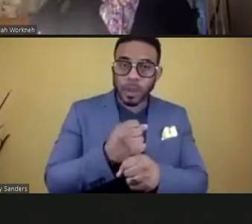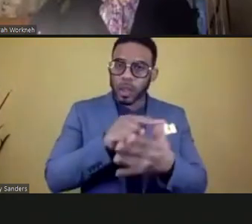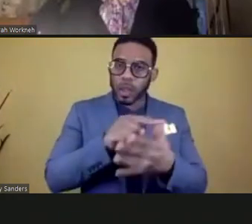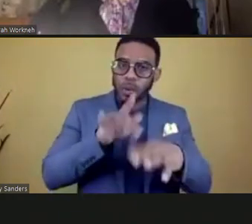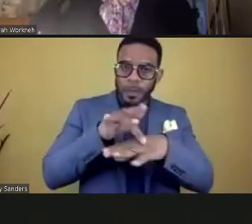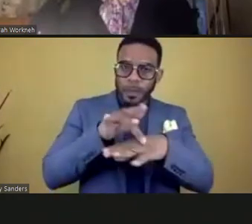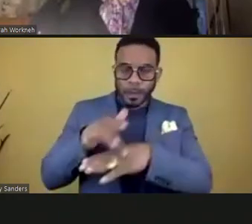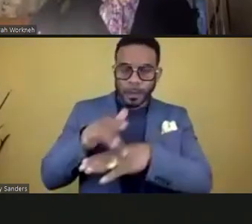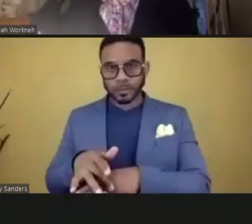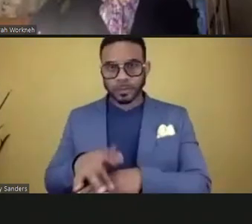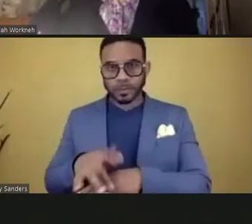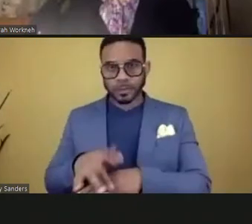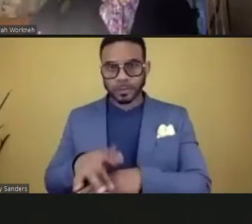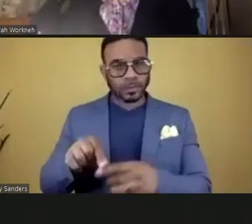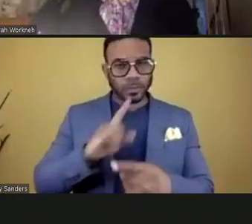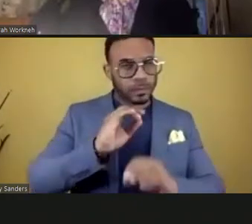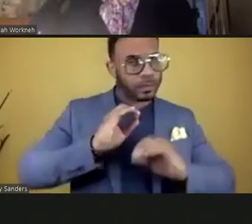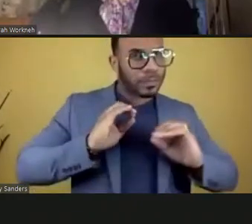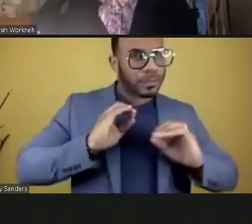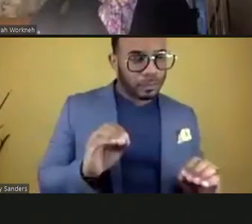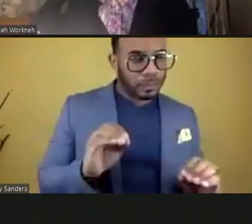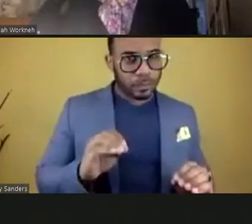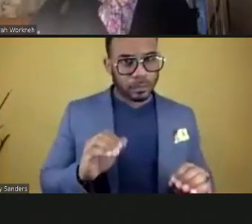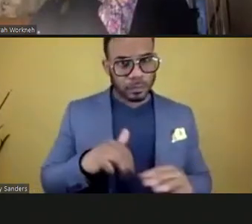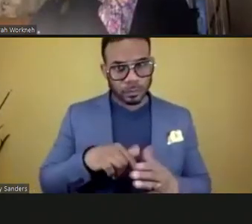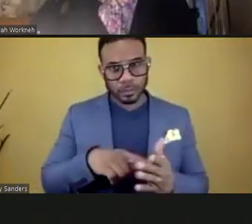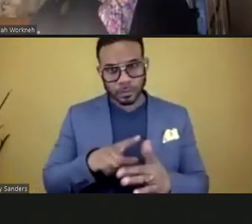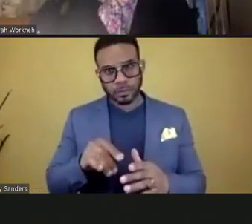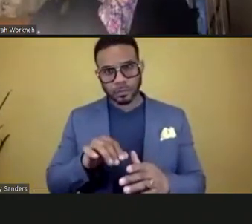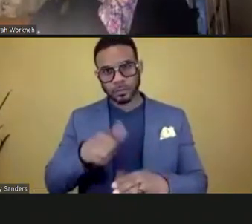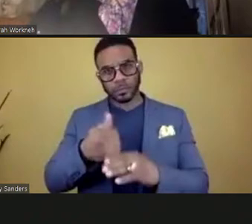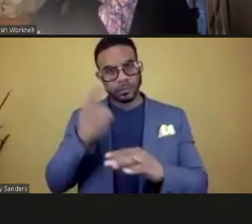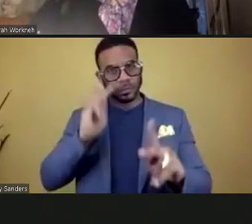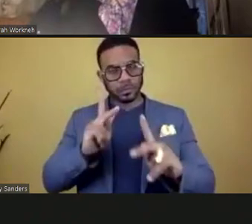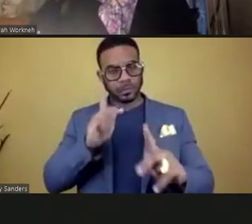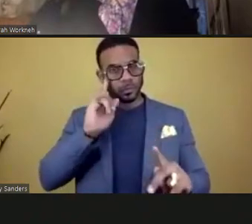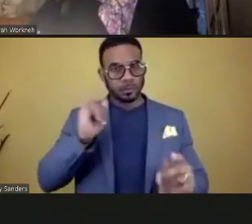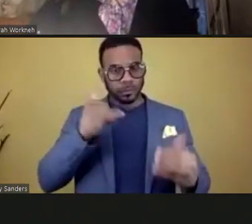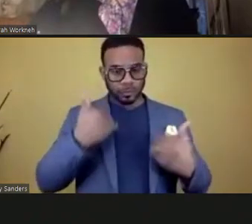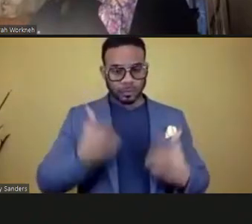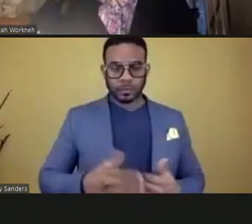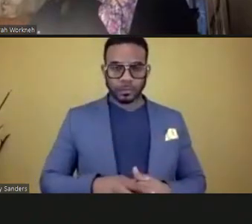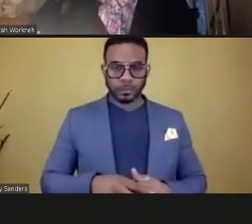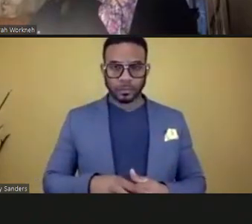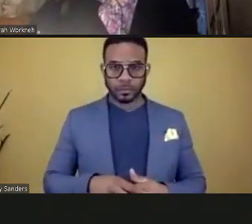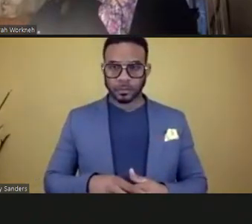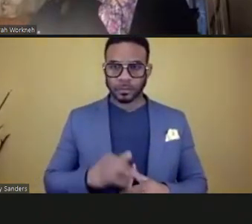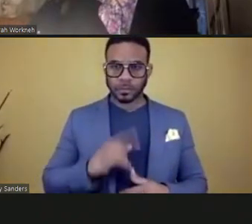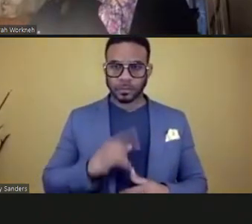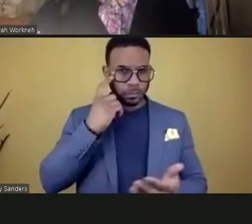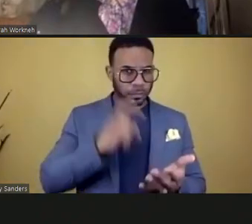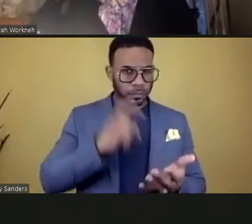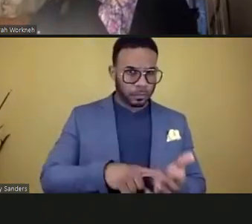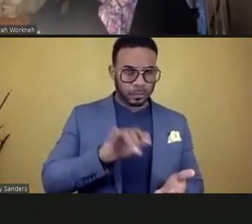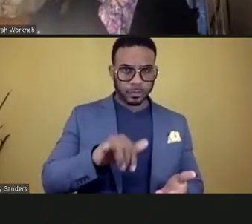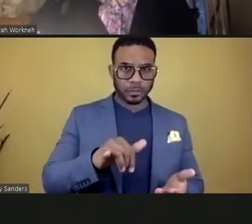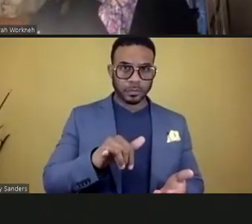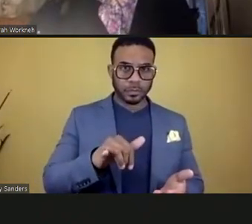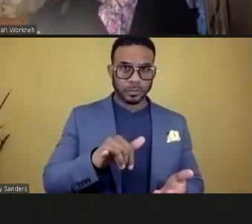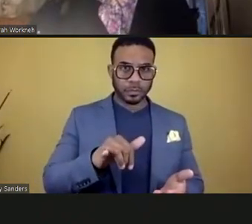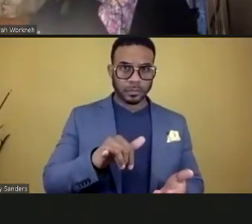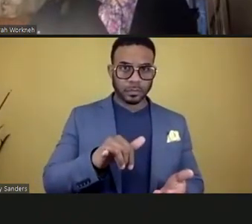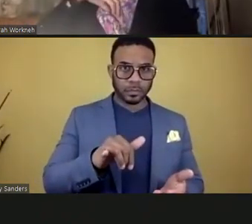spaces when there was nothing in there to put for folks that looked like me. So I realized that the work that I